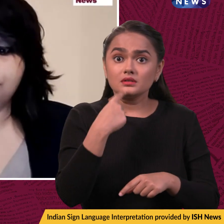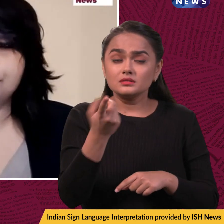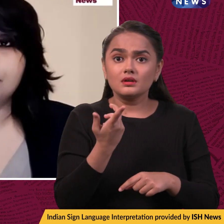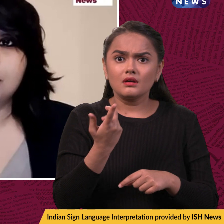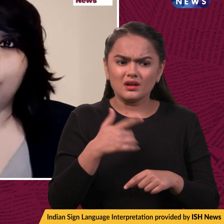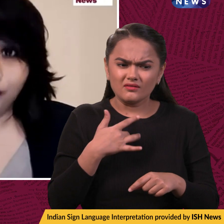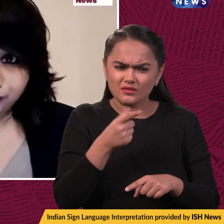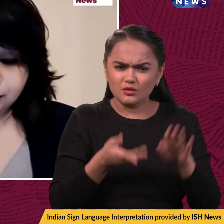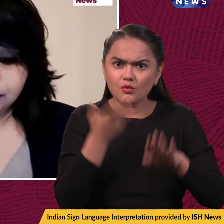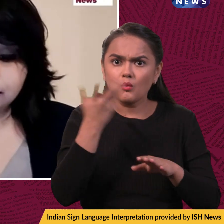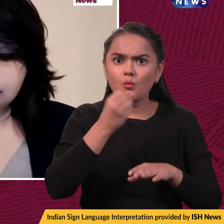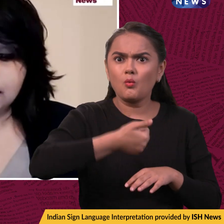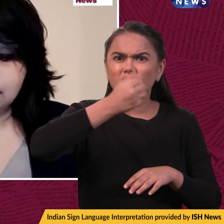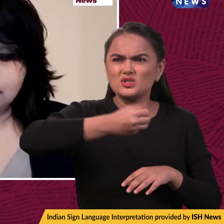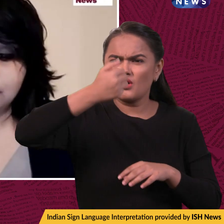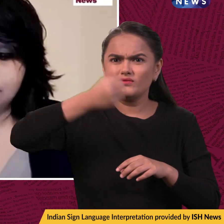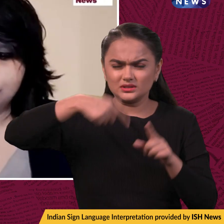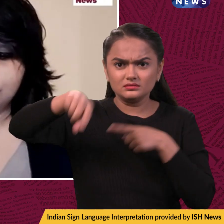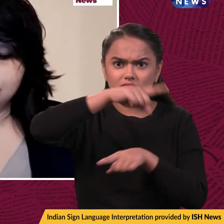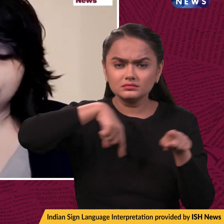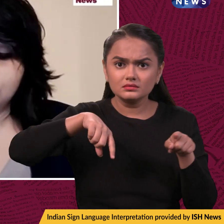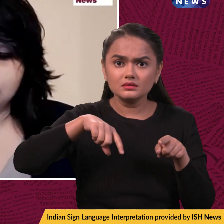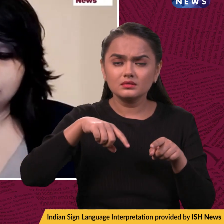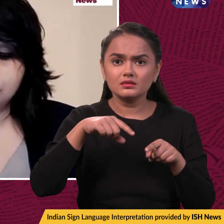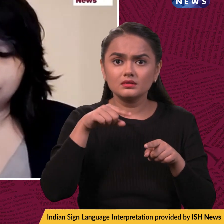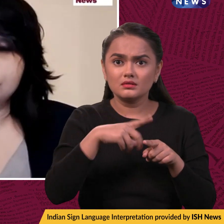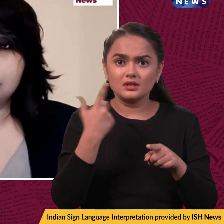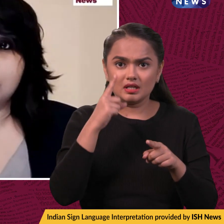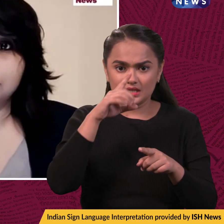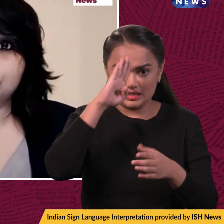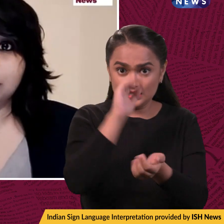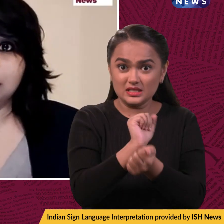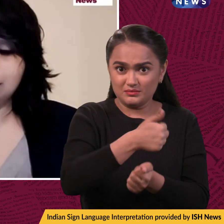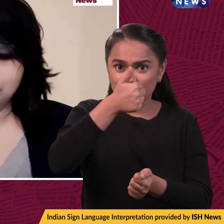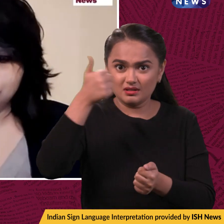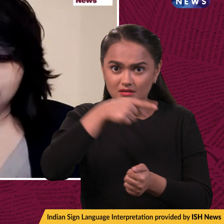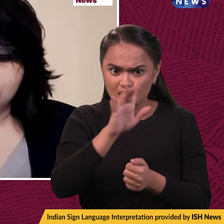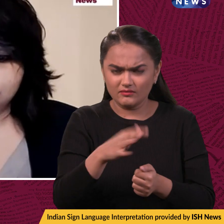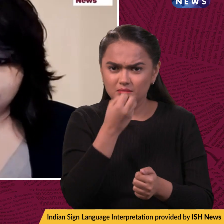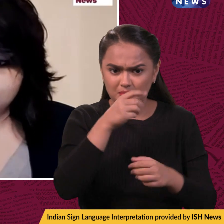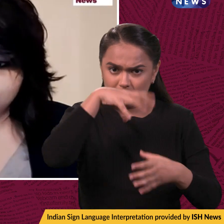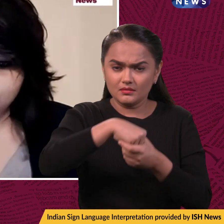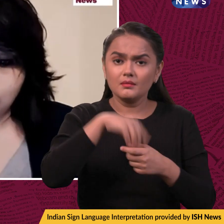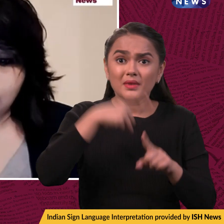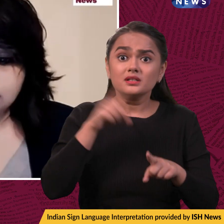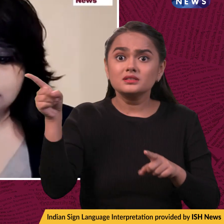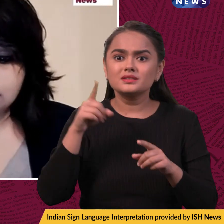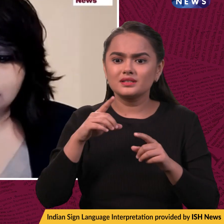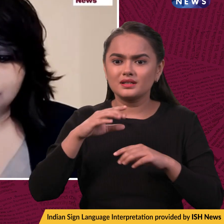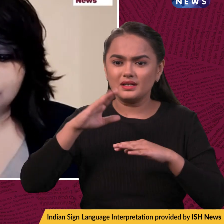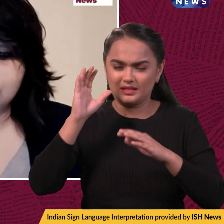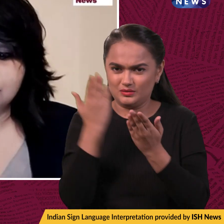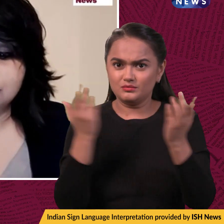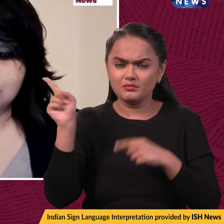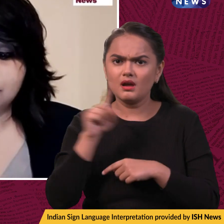mostly of officers in the grade of sub-inspectors from the Lakhimpur Kheri region. Now, the bench also asked